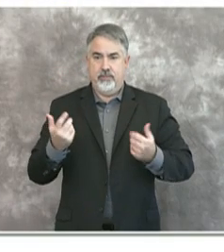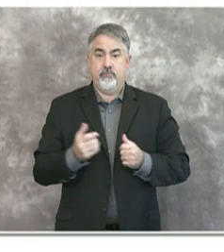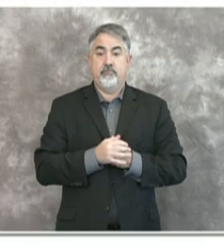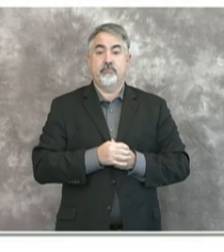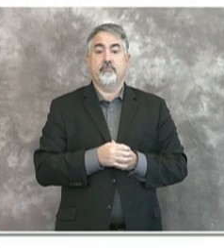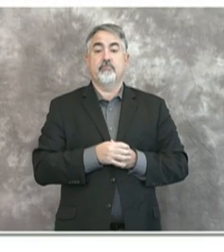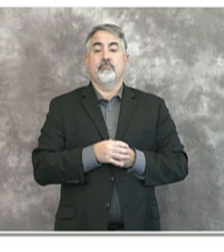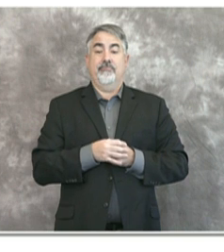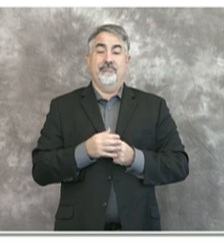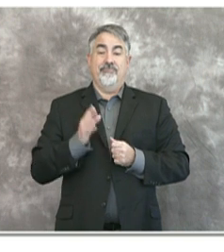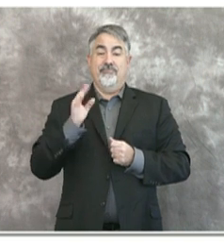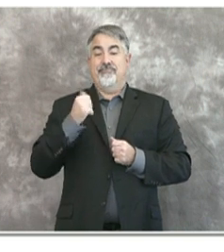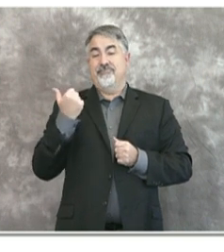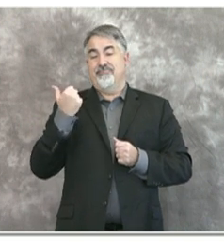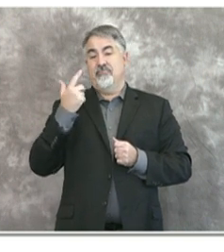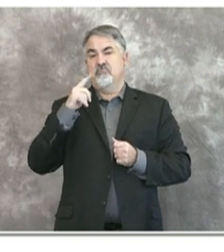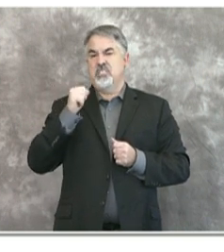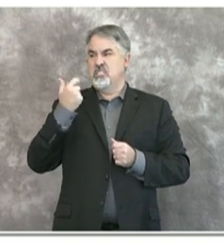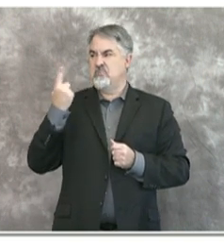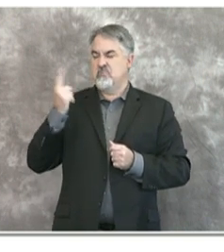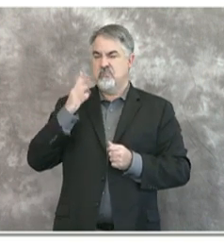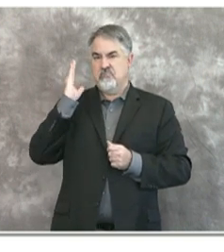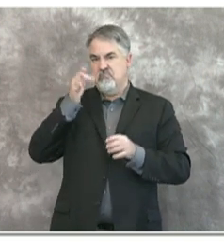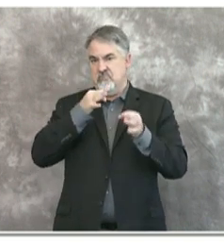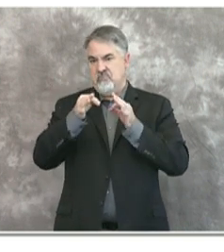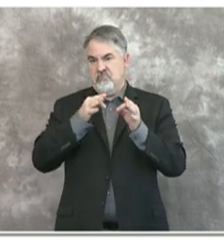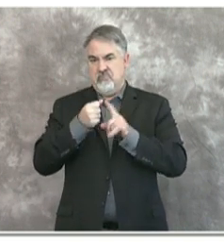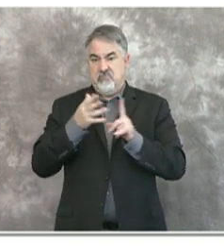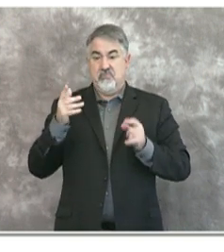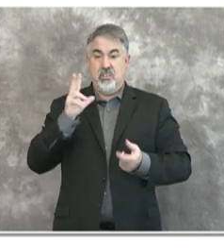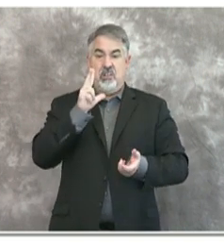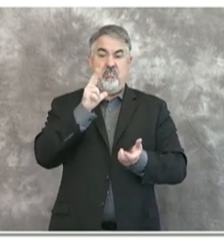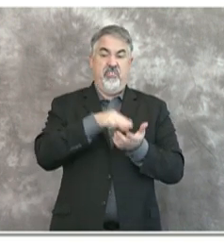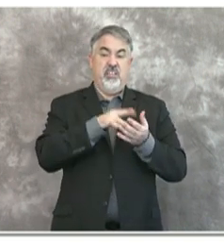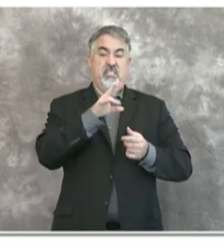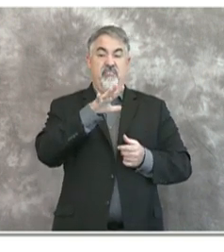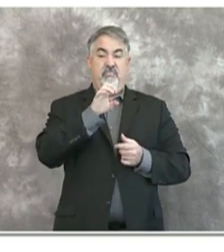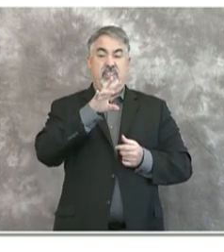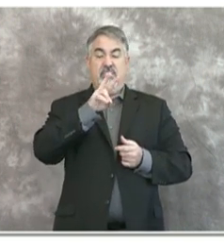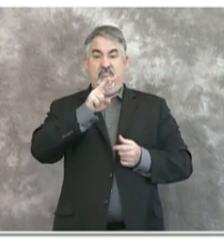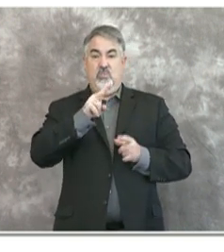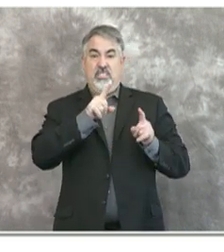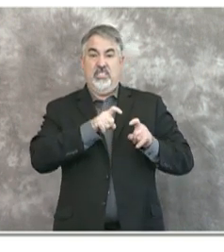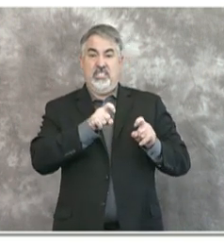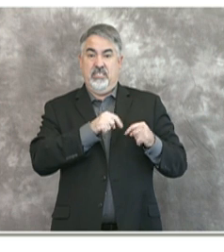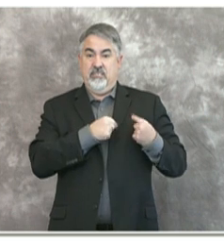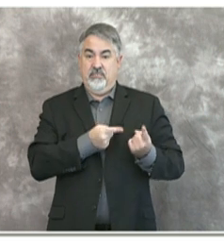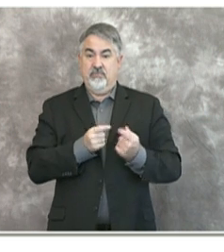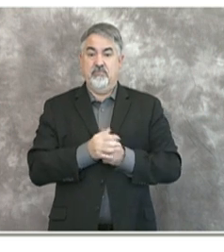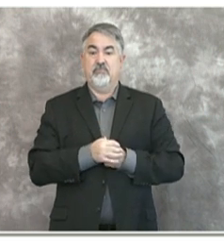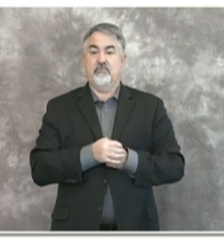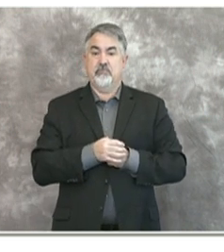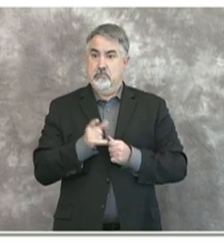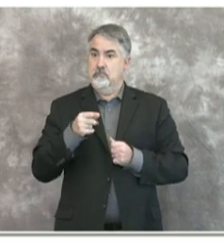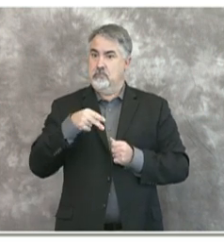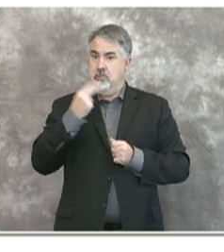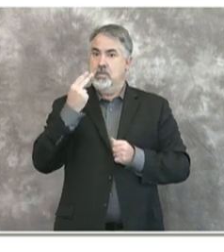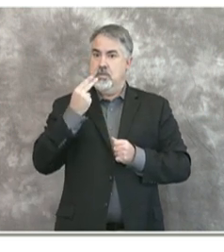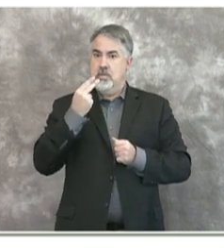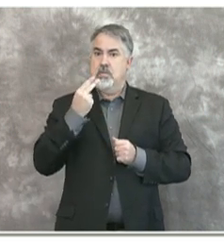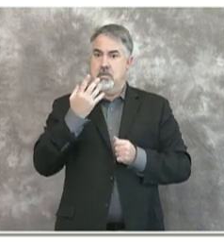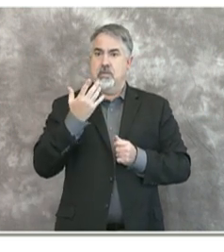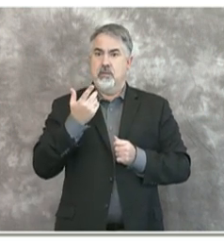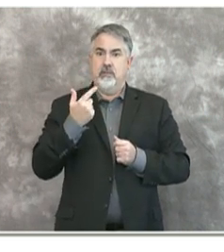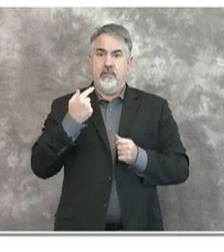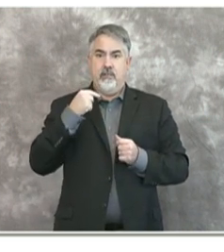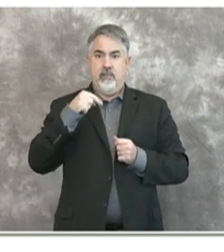minute. But today we're reporting 3,572 tests. This is a high for us in San Diego